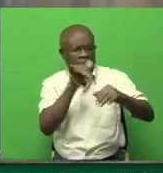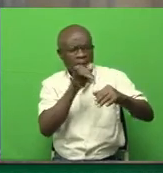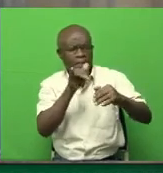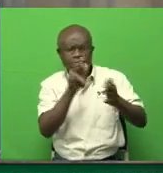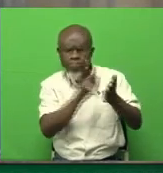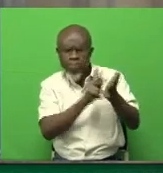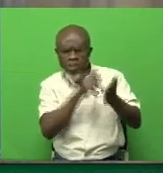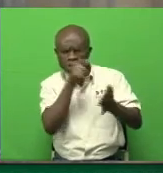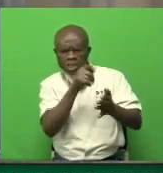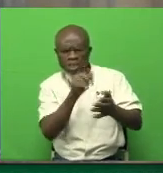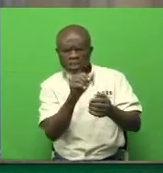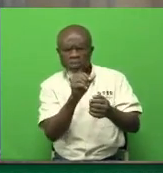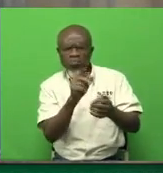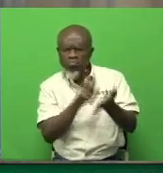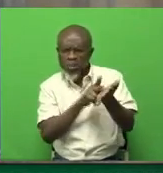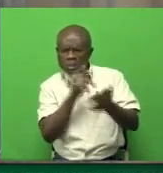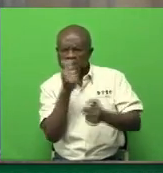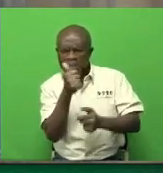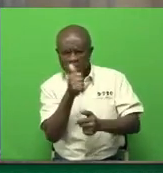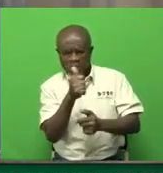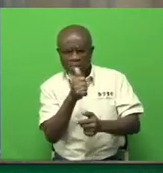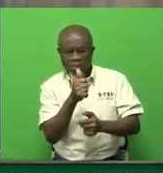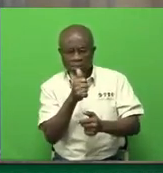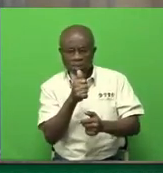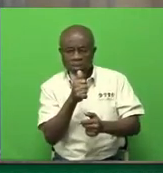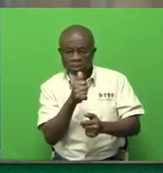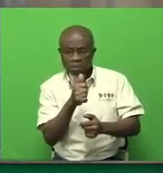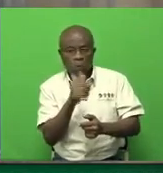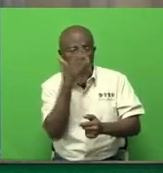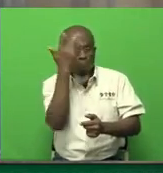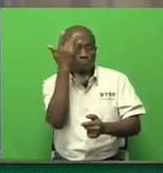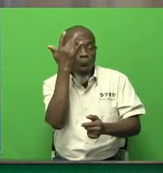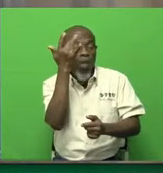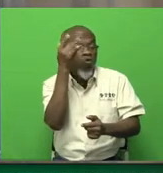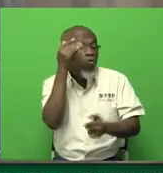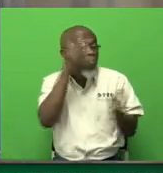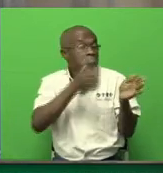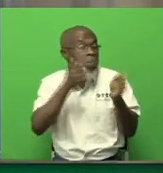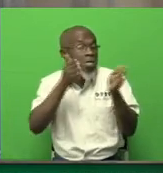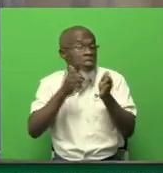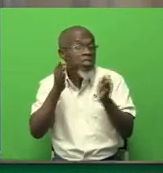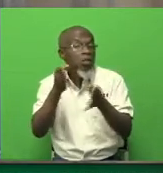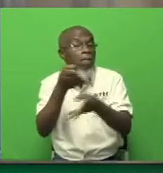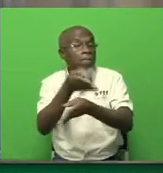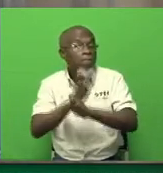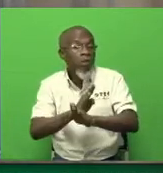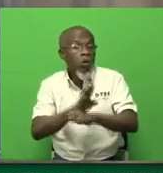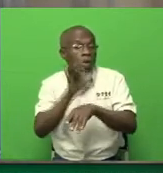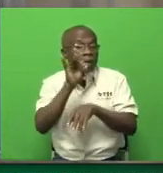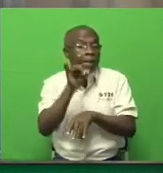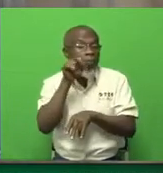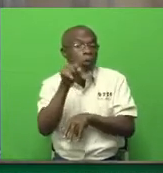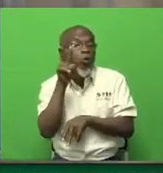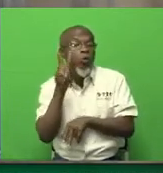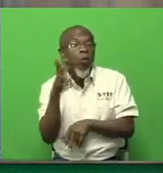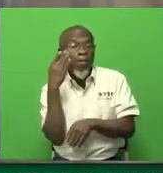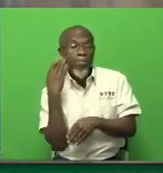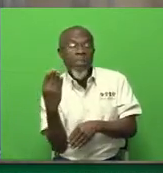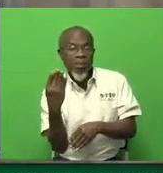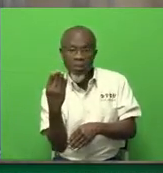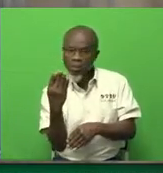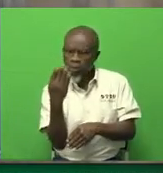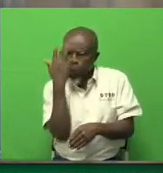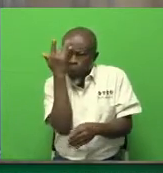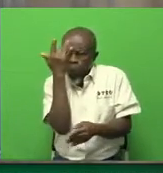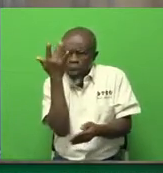10. in the estimates of Revenue why do you intend to borrow 8.2 billion dollars if your deficit is 1.5